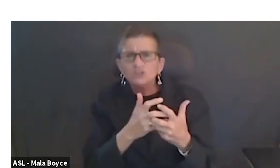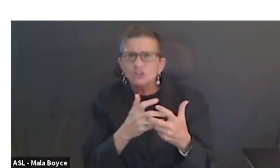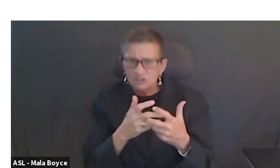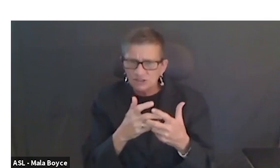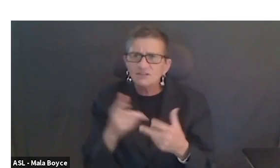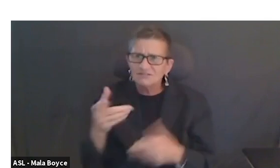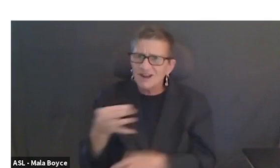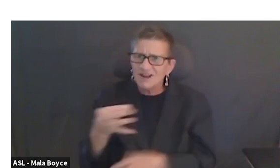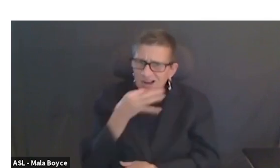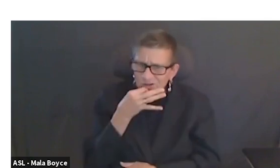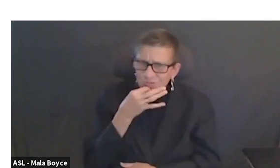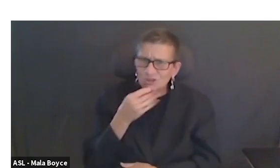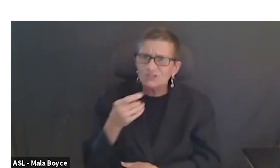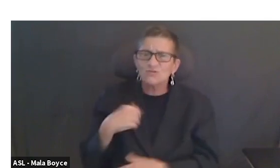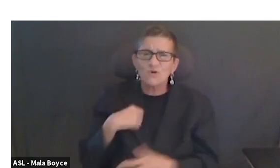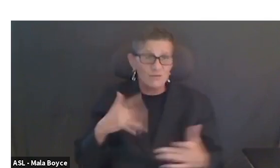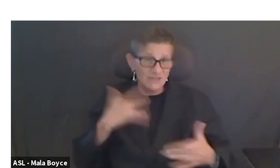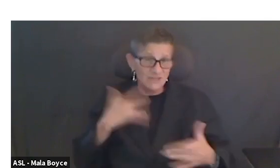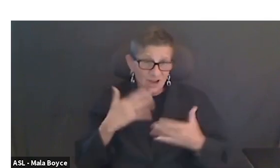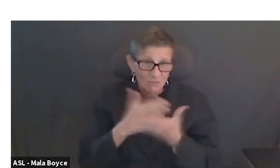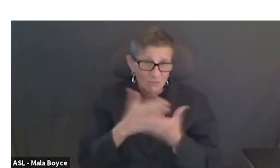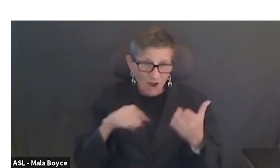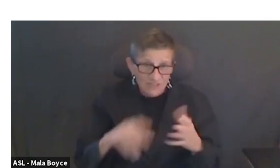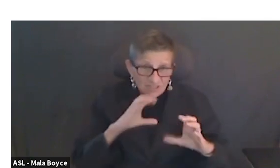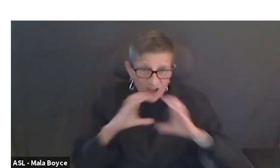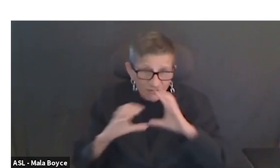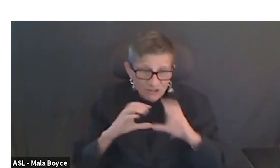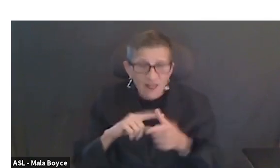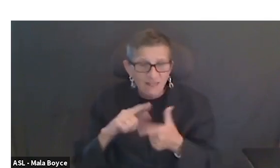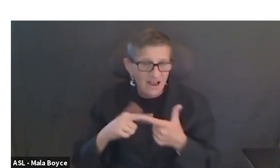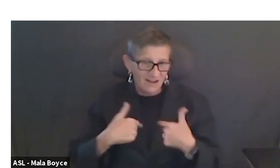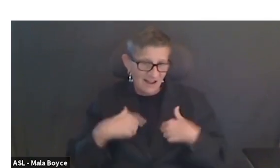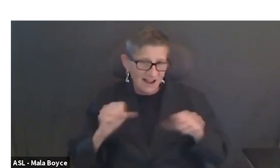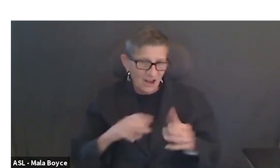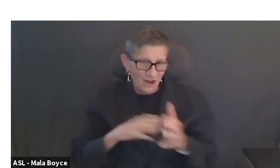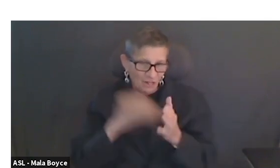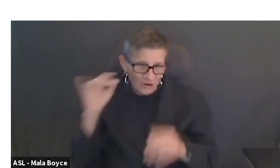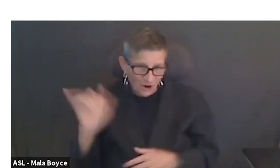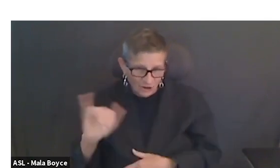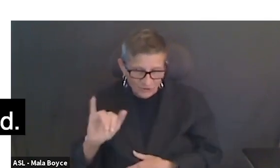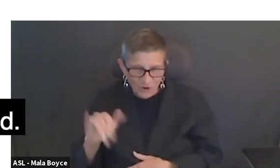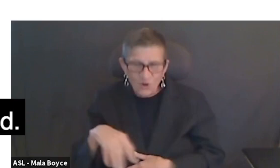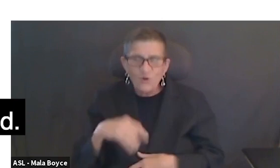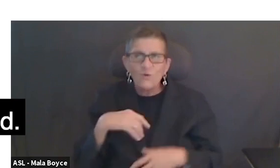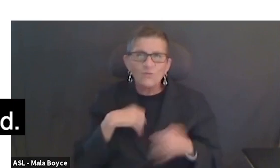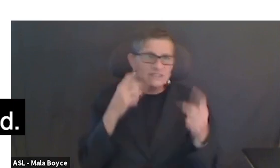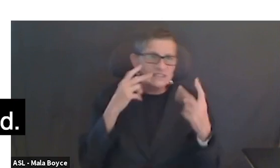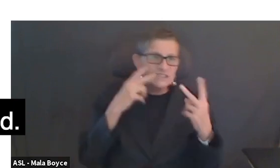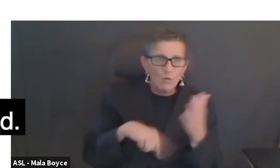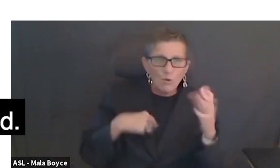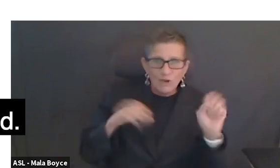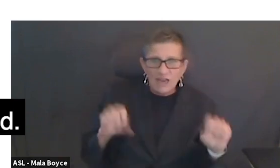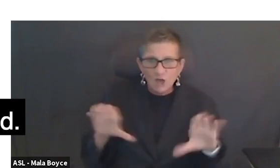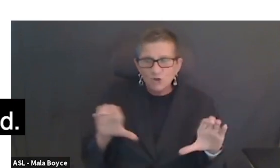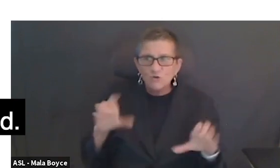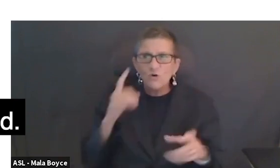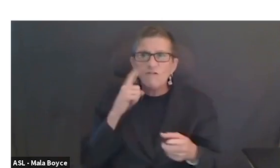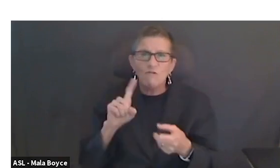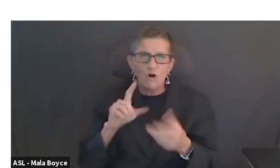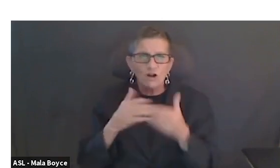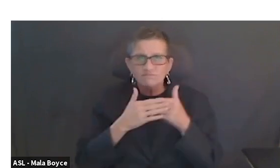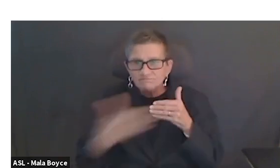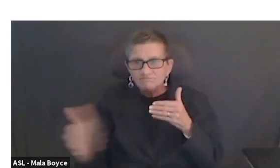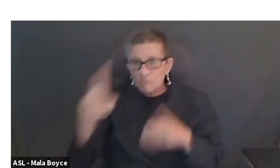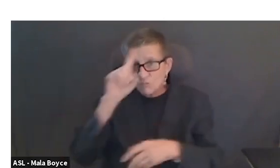very excited to be part of this conversation so that I can also learn from it and see what we can do to inform our practices moving forward.